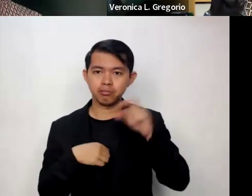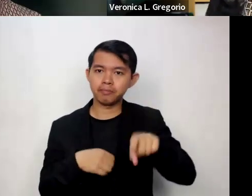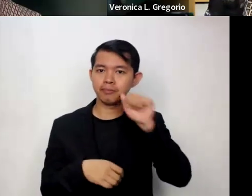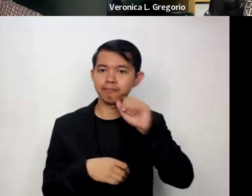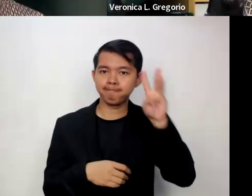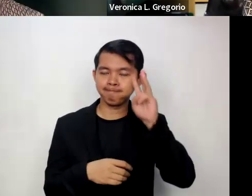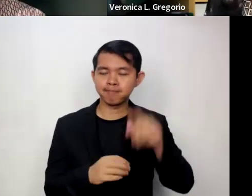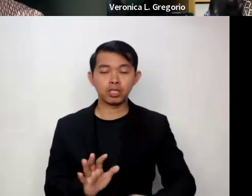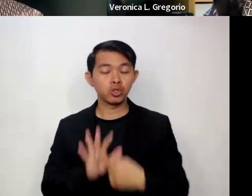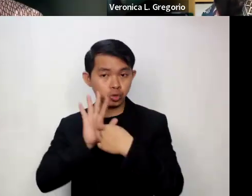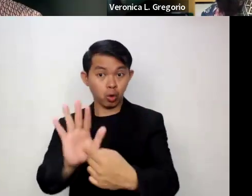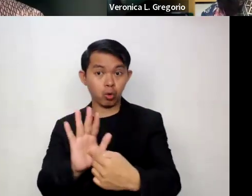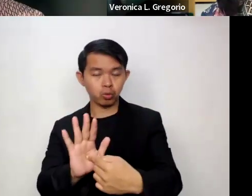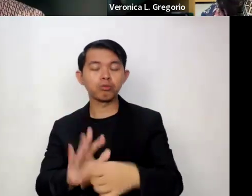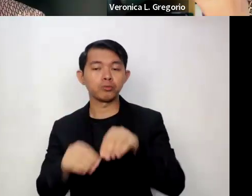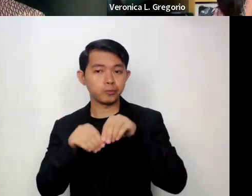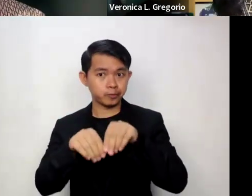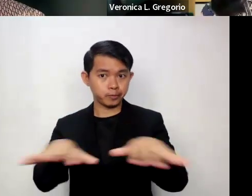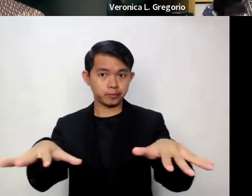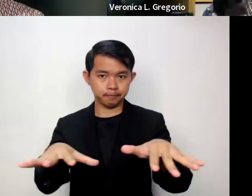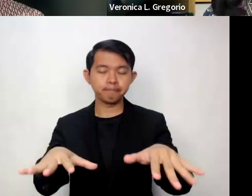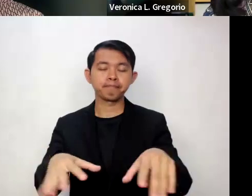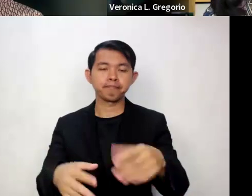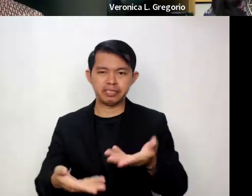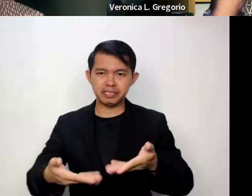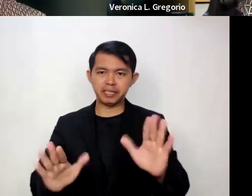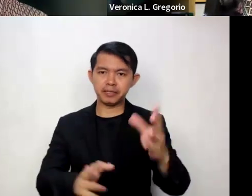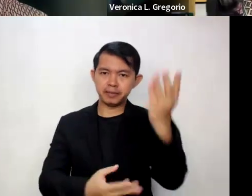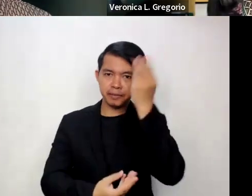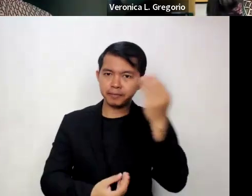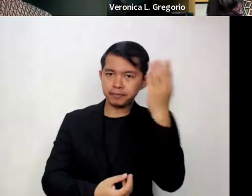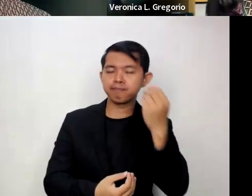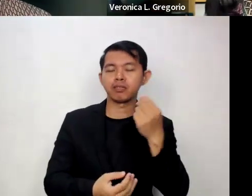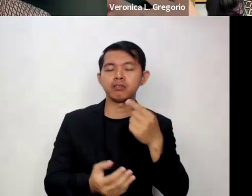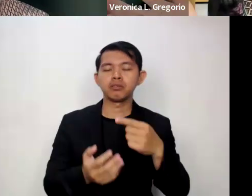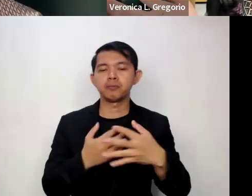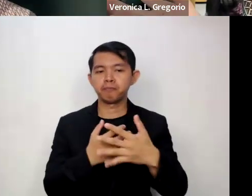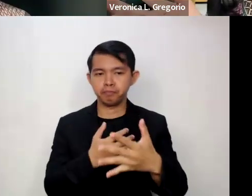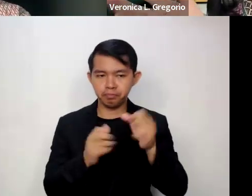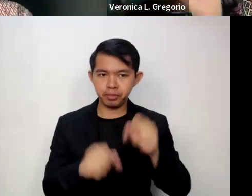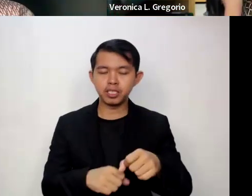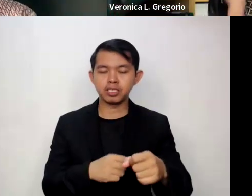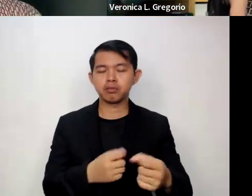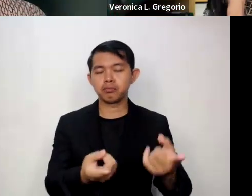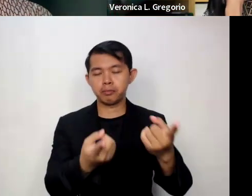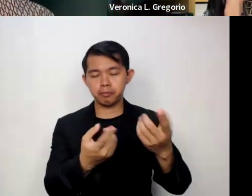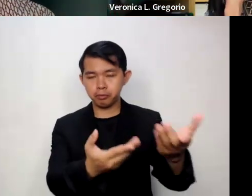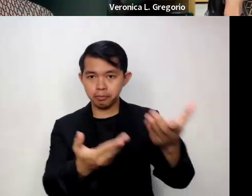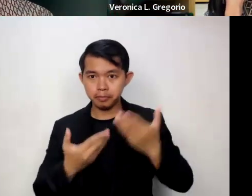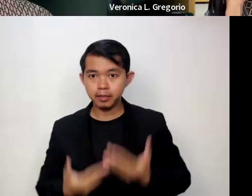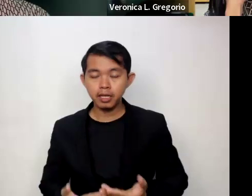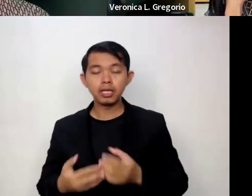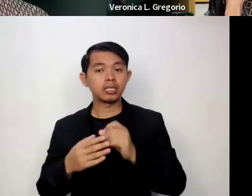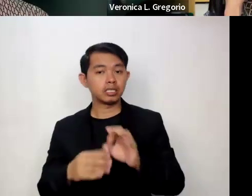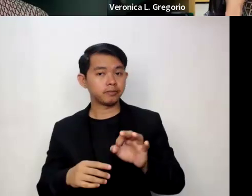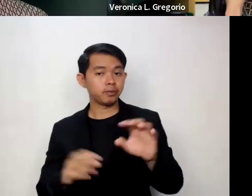it, you let them think, you give them time. You can return after some time, talk about it again, but if things don't change, you cannot